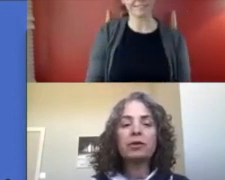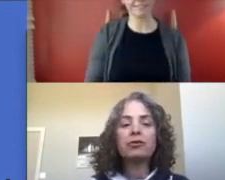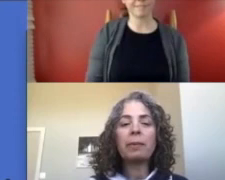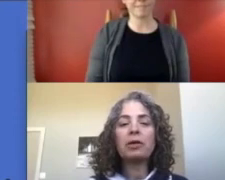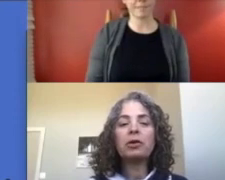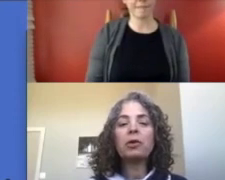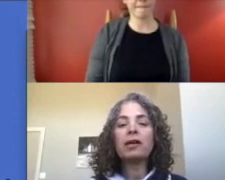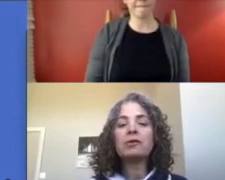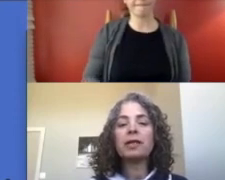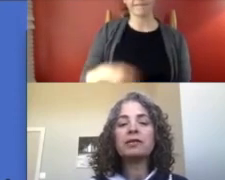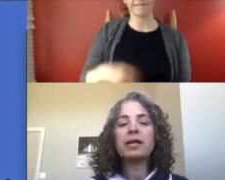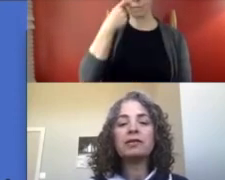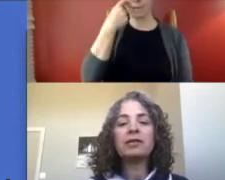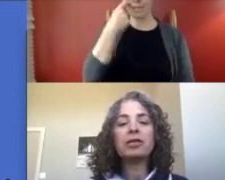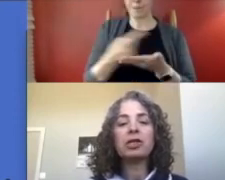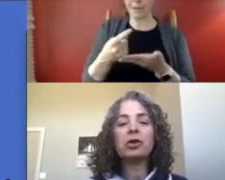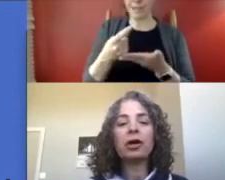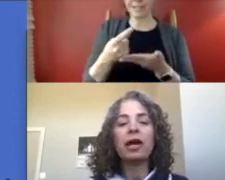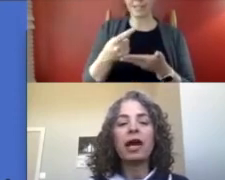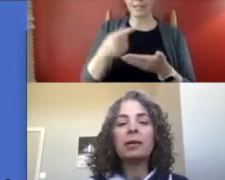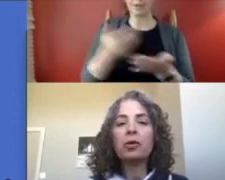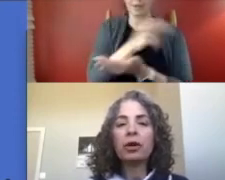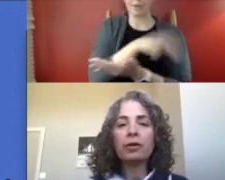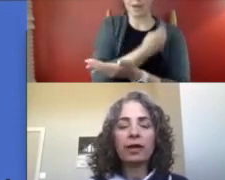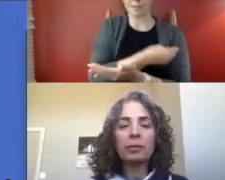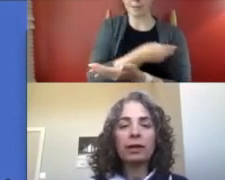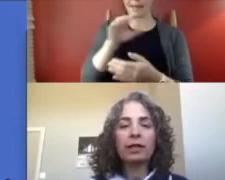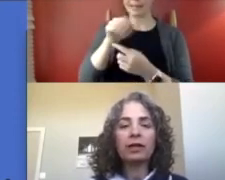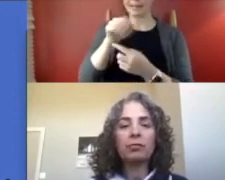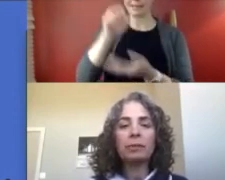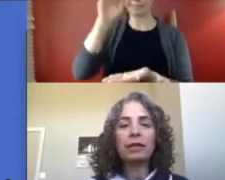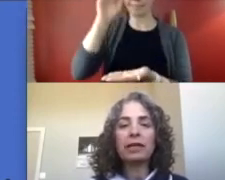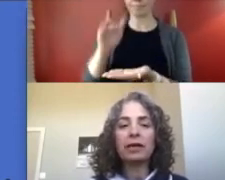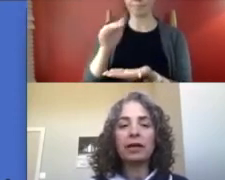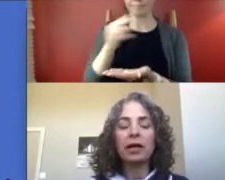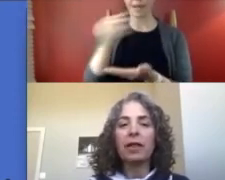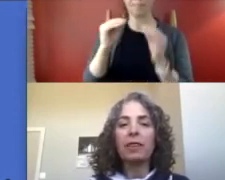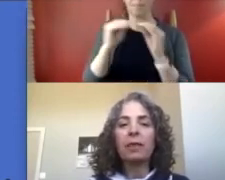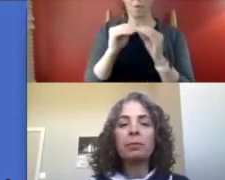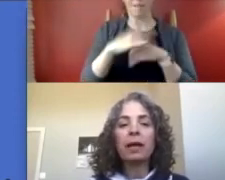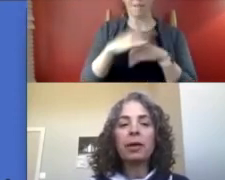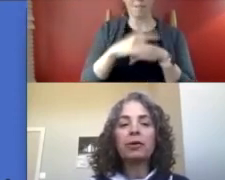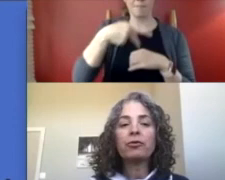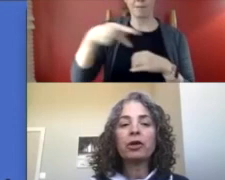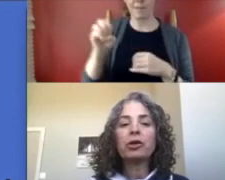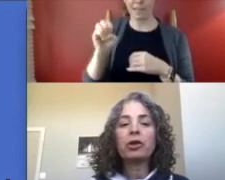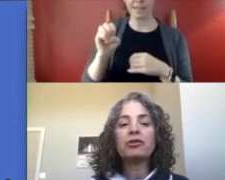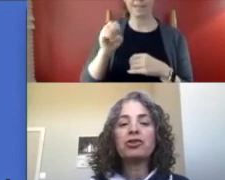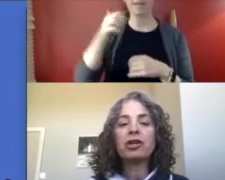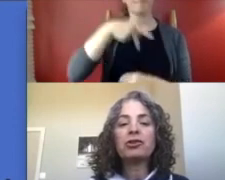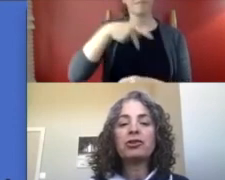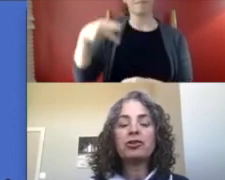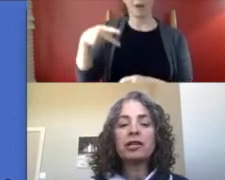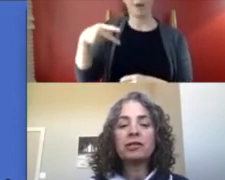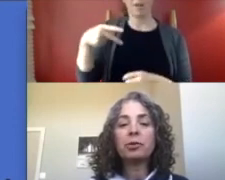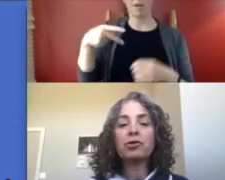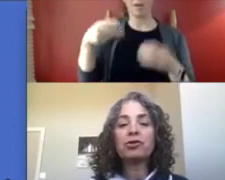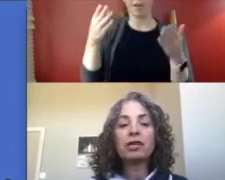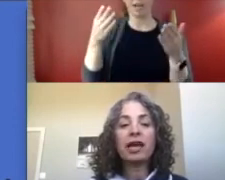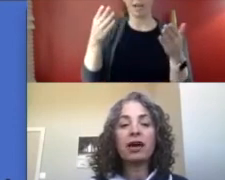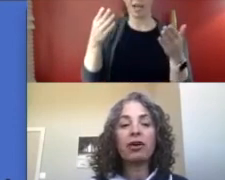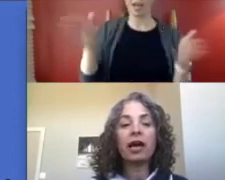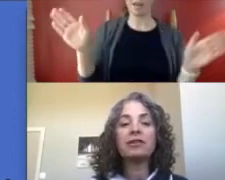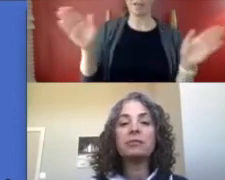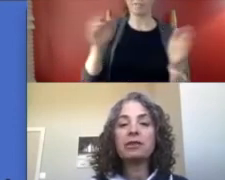with the drop in new hospitalized cases in New York and more availability of PPE, Planned Parenthood of Greater New York has changed its approach